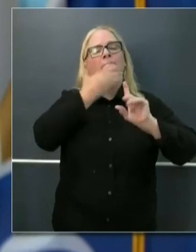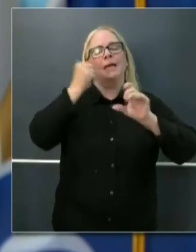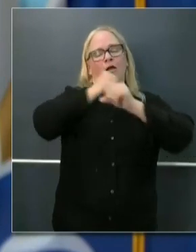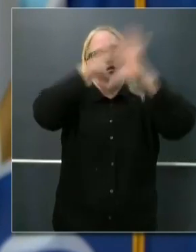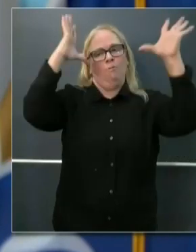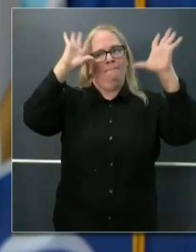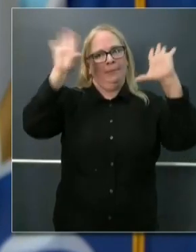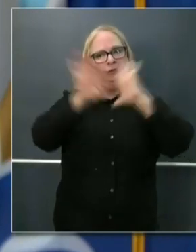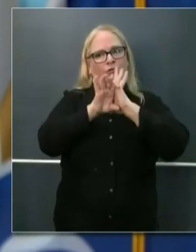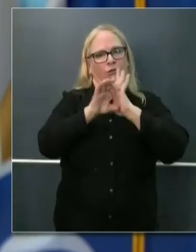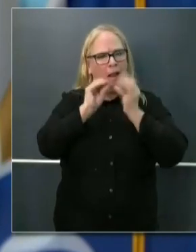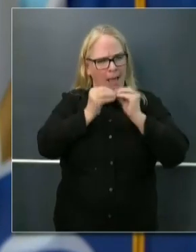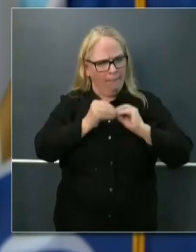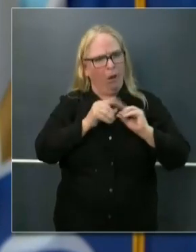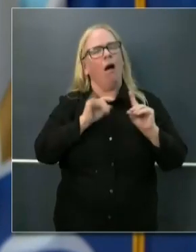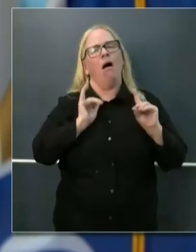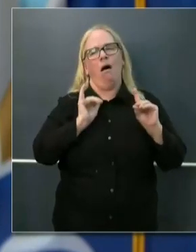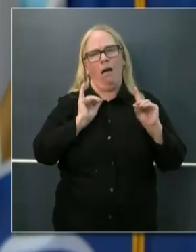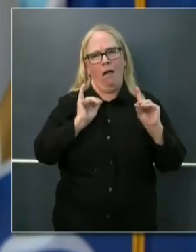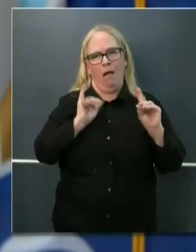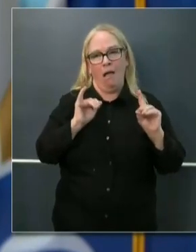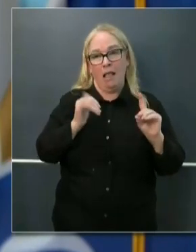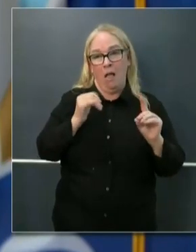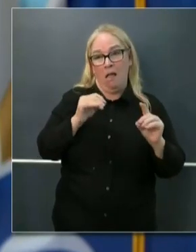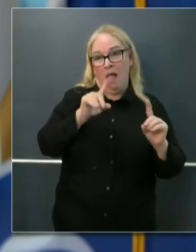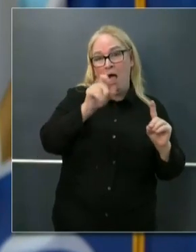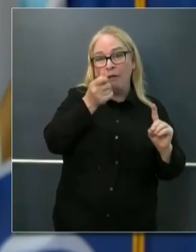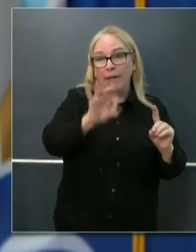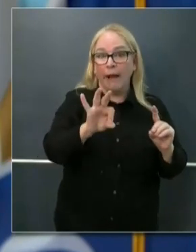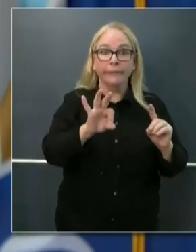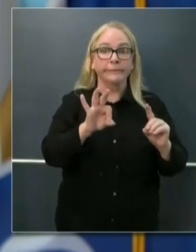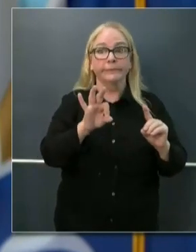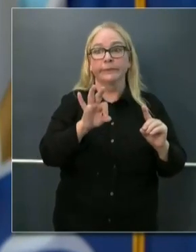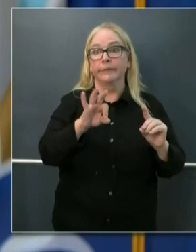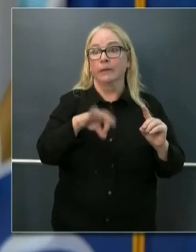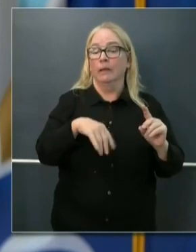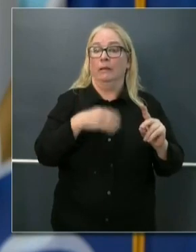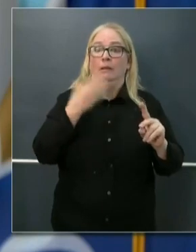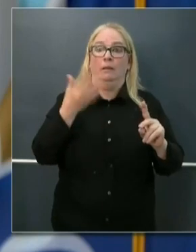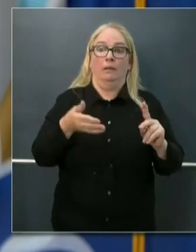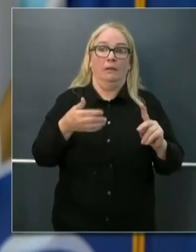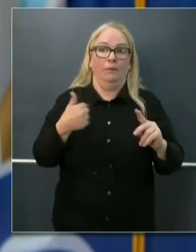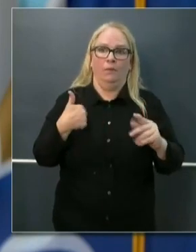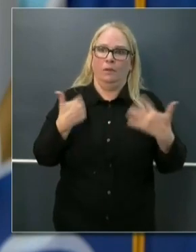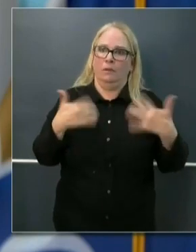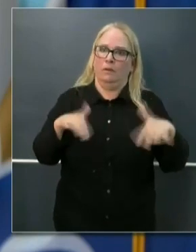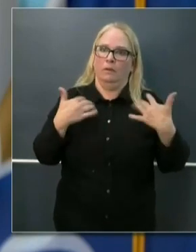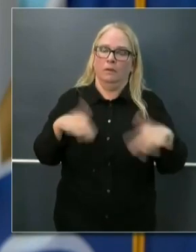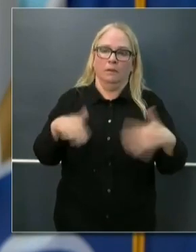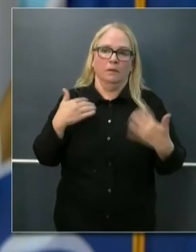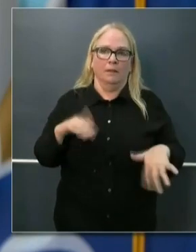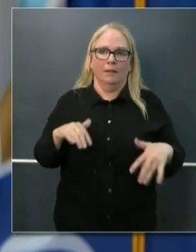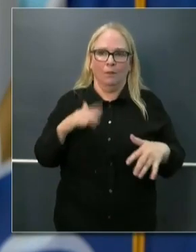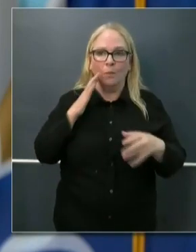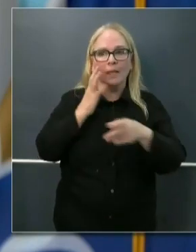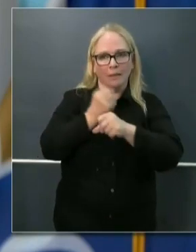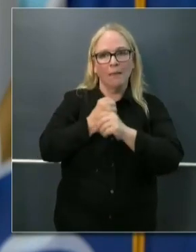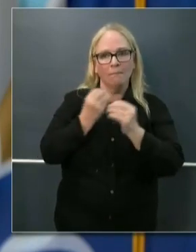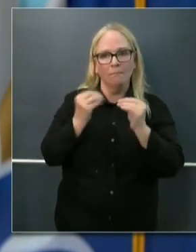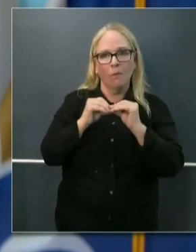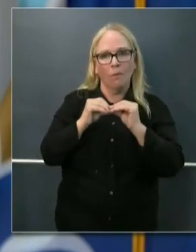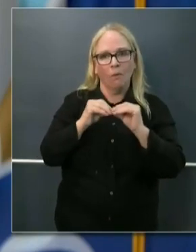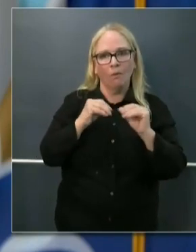with those death numbers, 119, 420 that we put out yesterday, we'll be getting more contemporary stats on